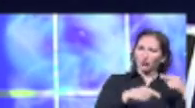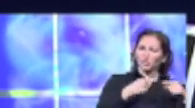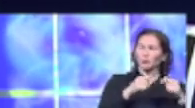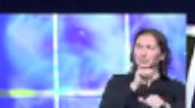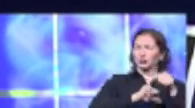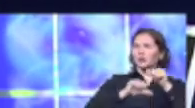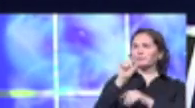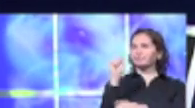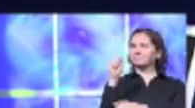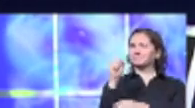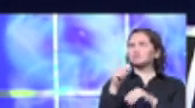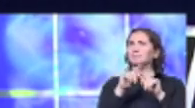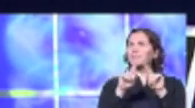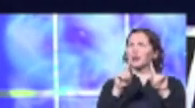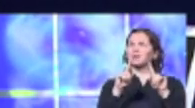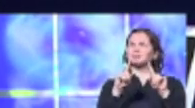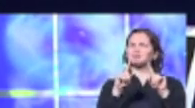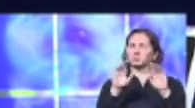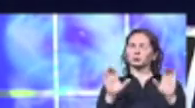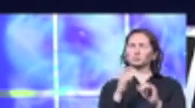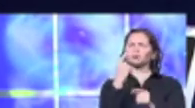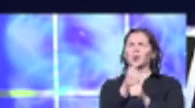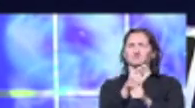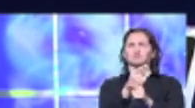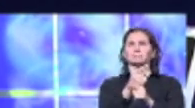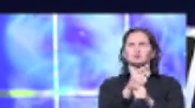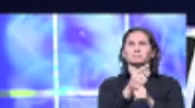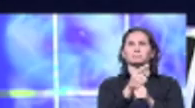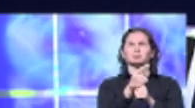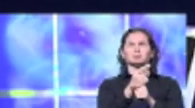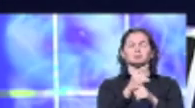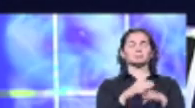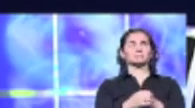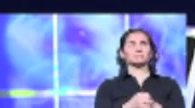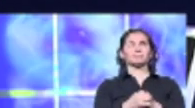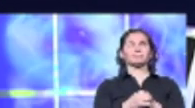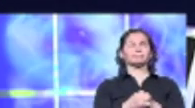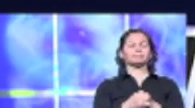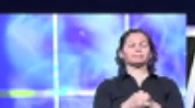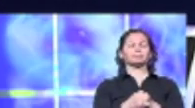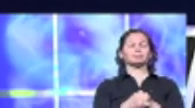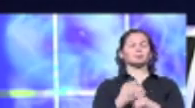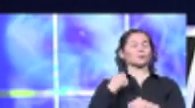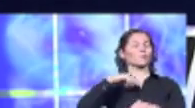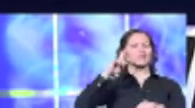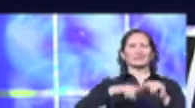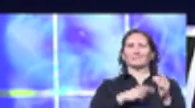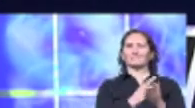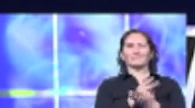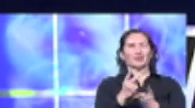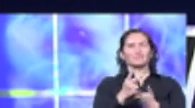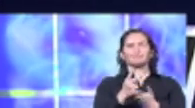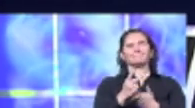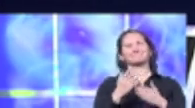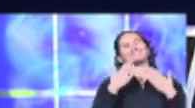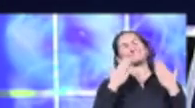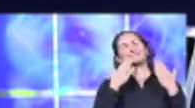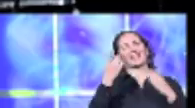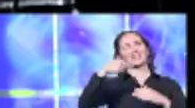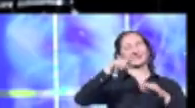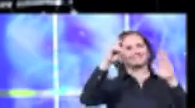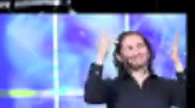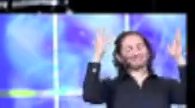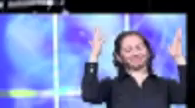other. But let's get it right. For we cannot afford to fail. Thank you so much.